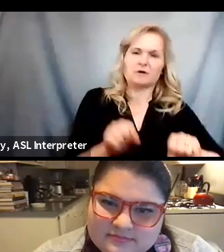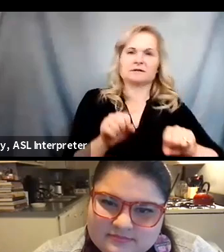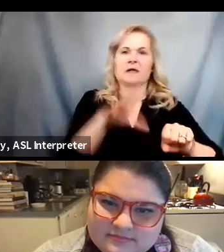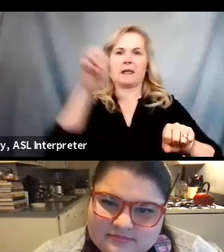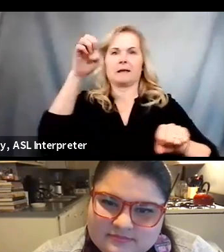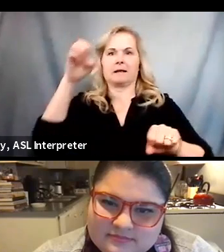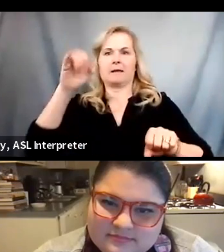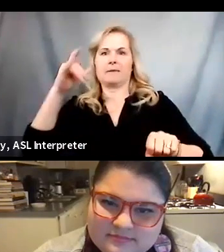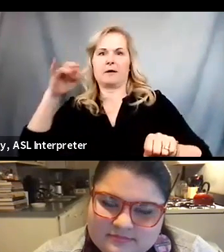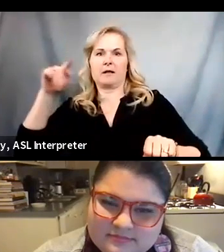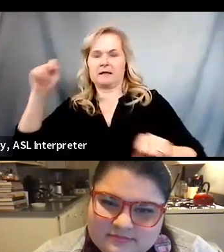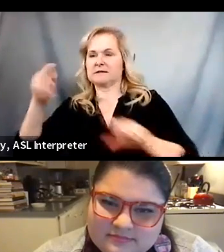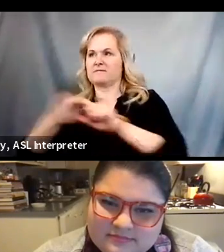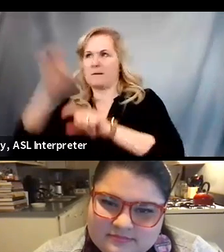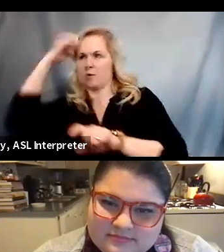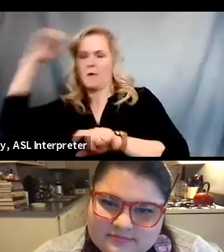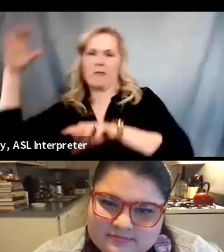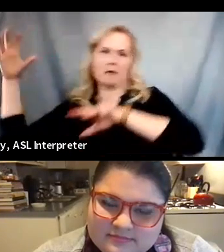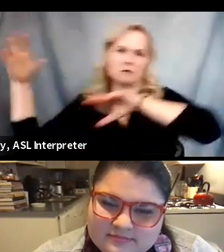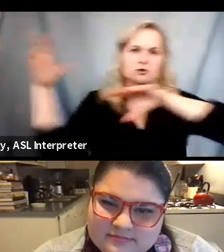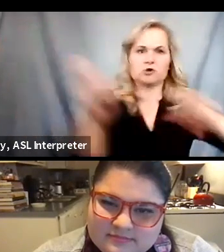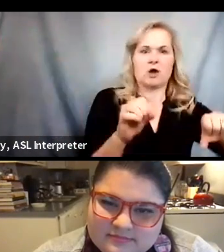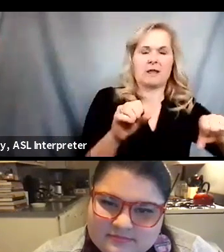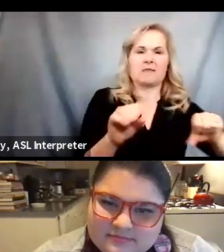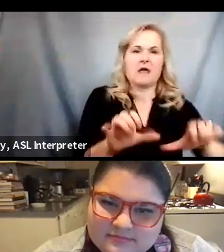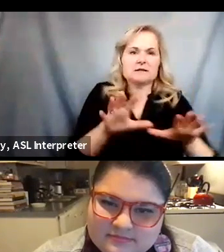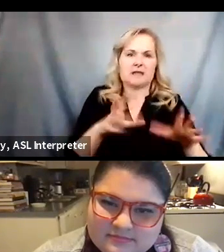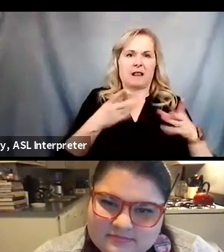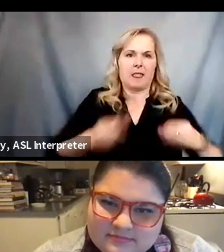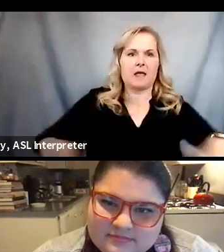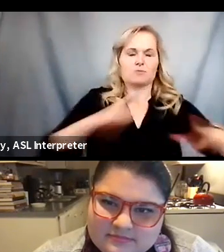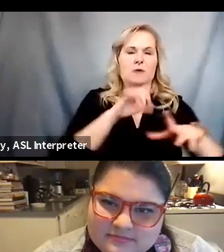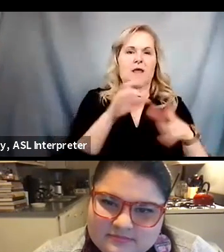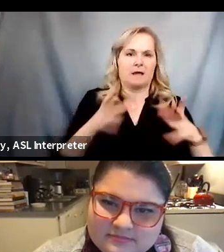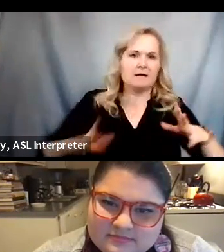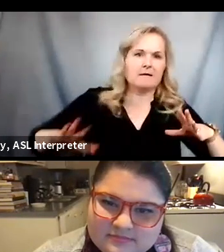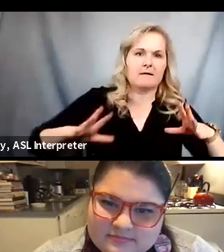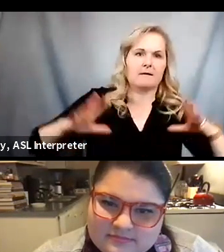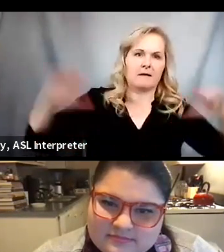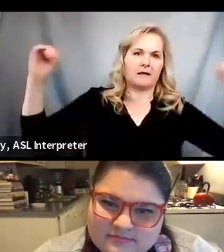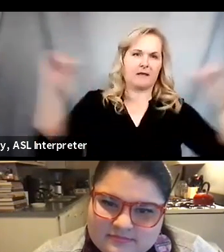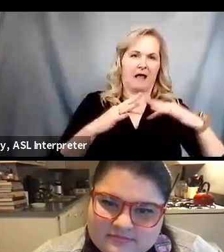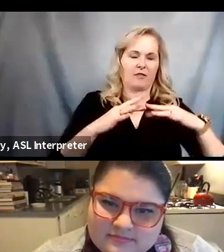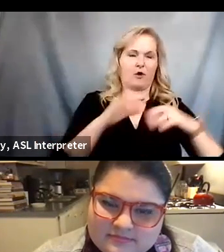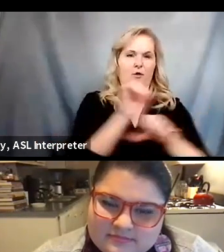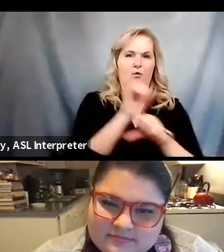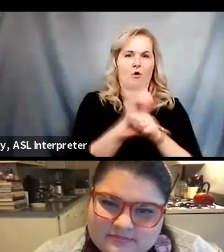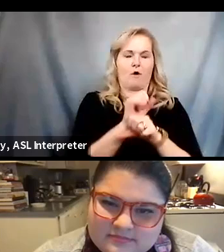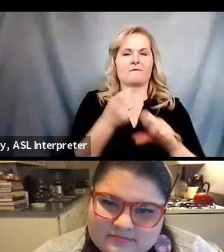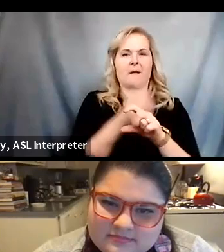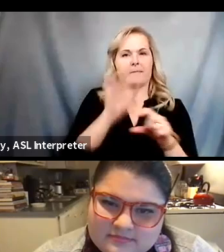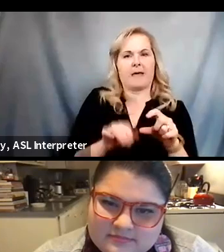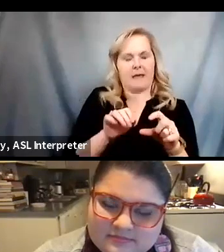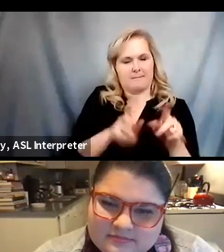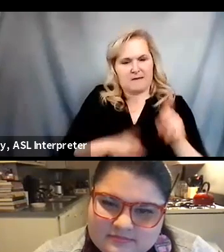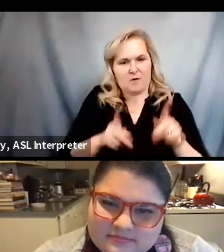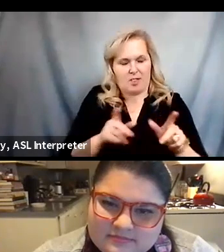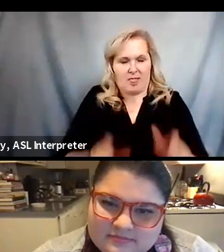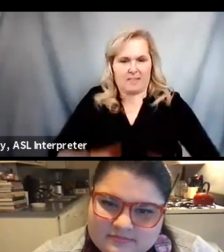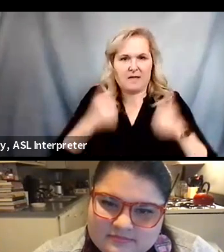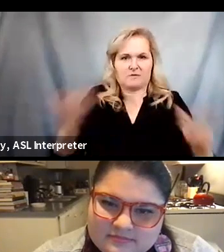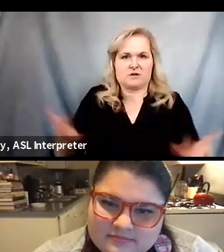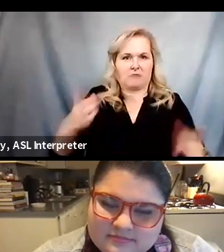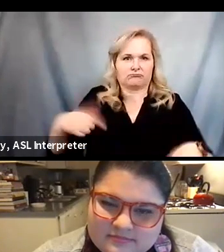took the and unceded the land on which we gather and work from the Lenape and Wapino peoples who had stewarded it for